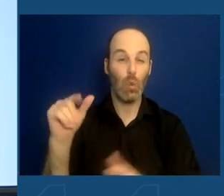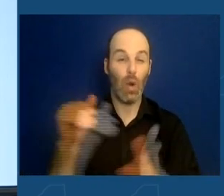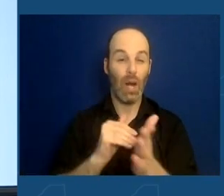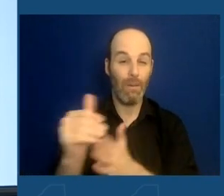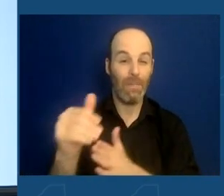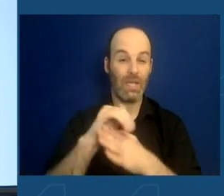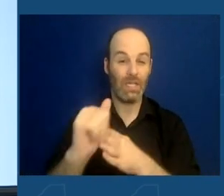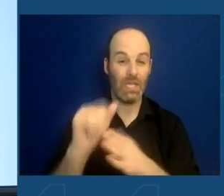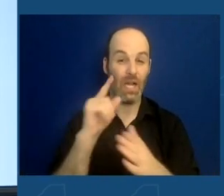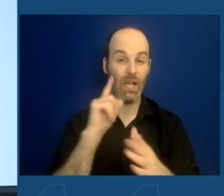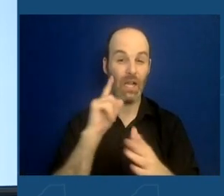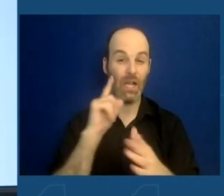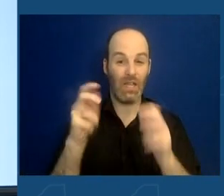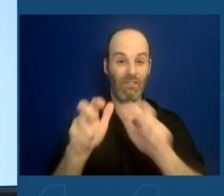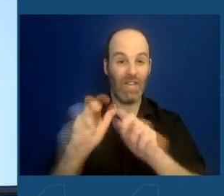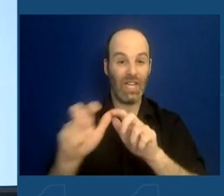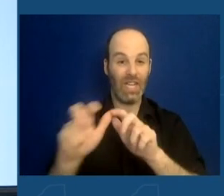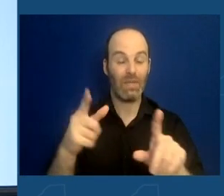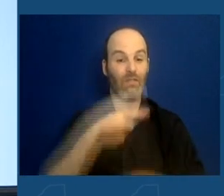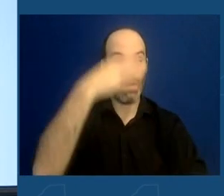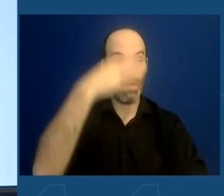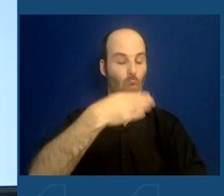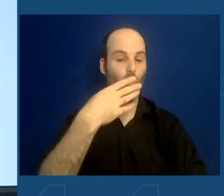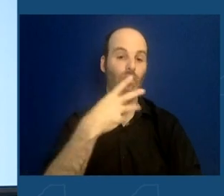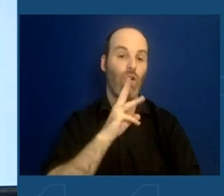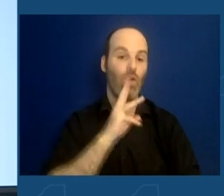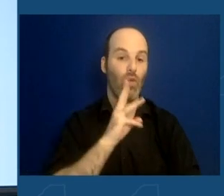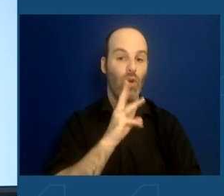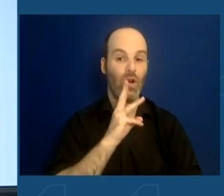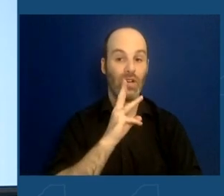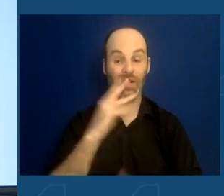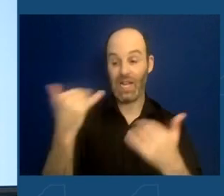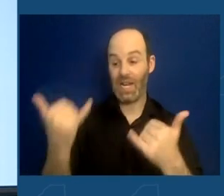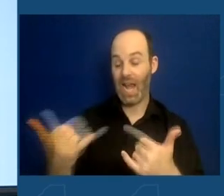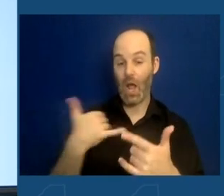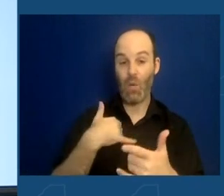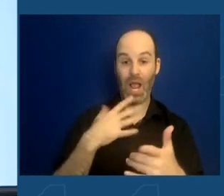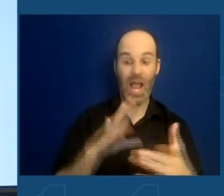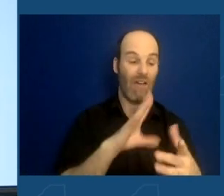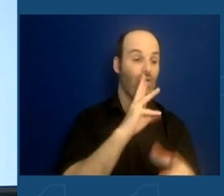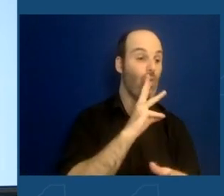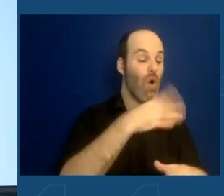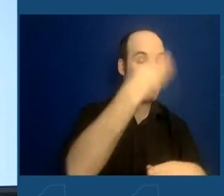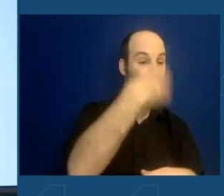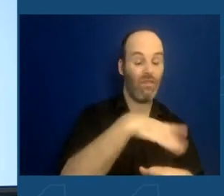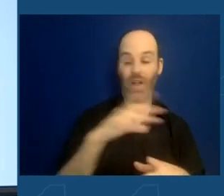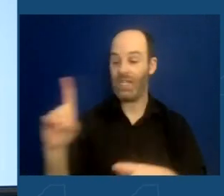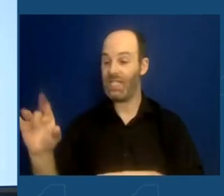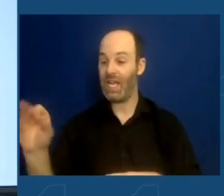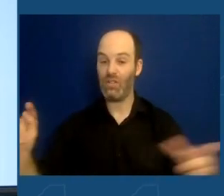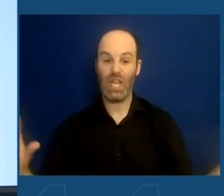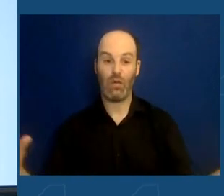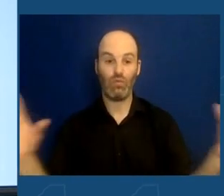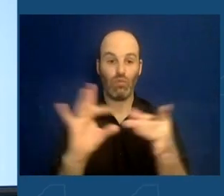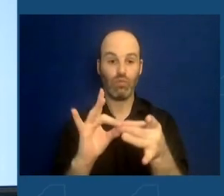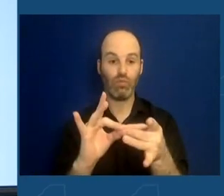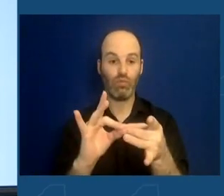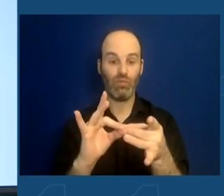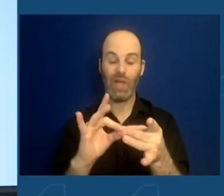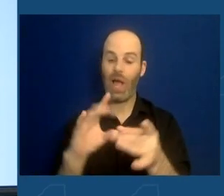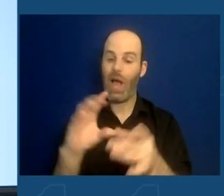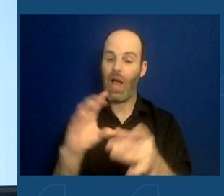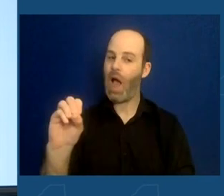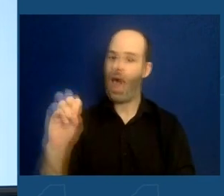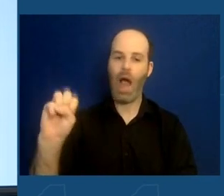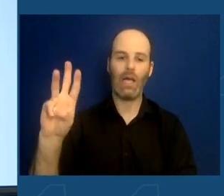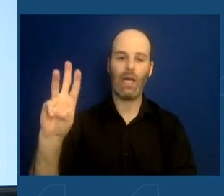our waterfront. You can see that now we have that nexus between the waterfront and downtown, and Oswego truly is the place to be